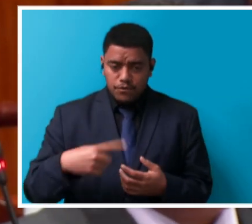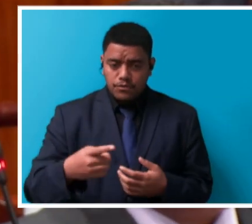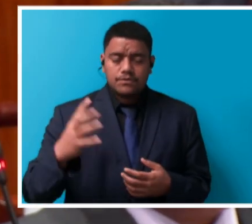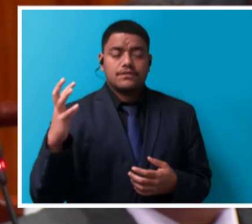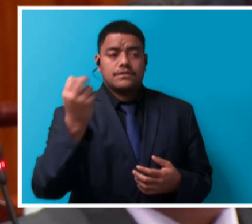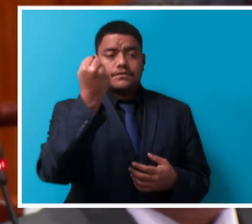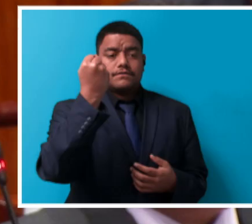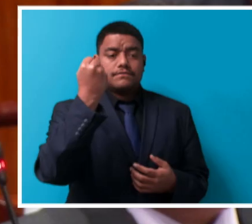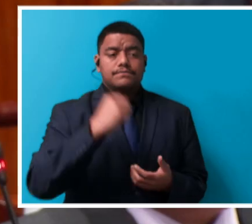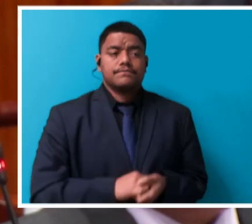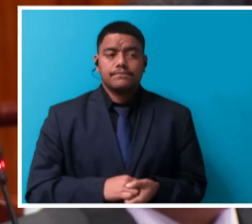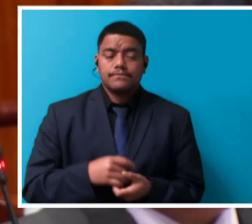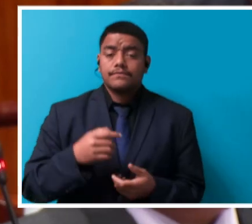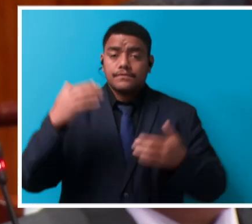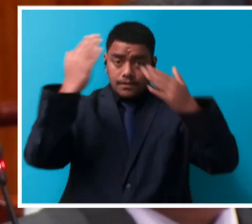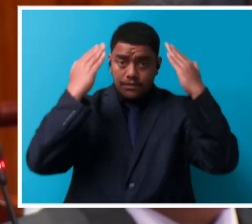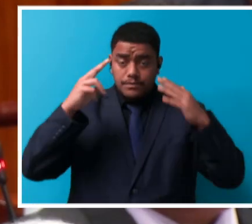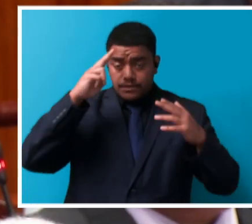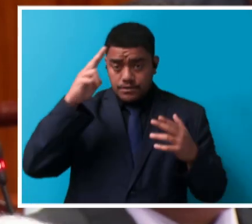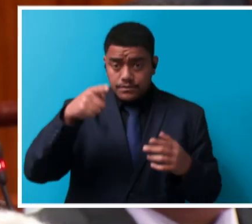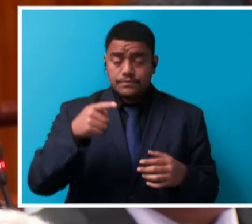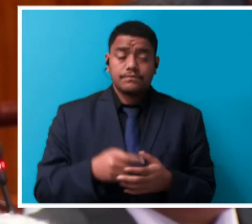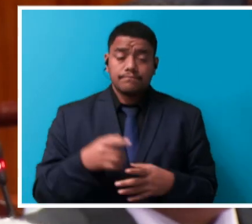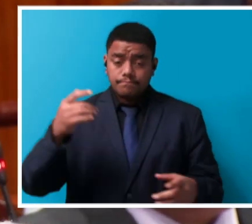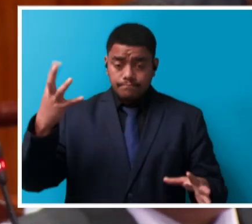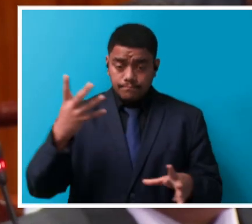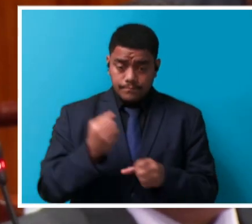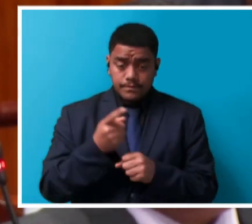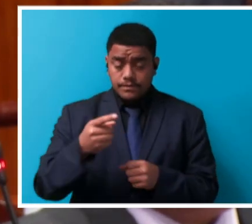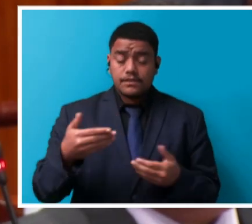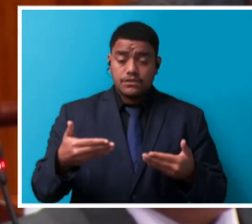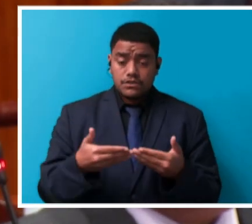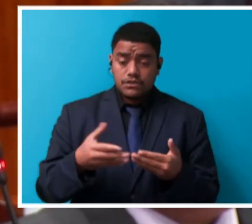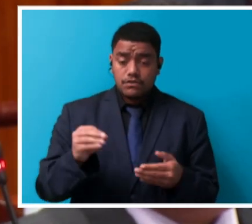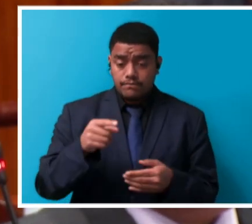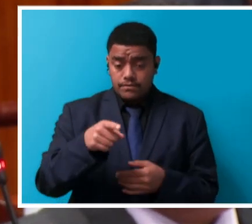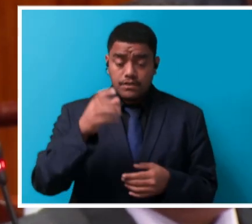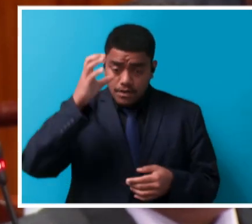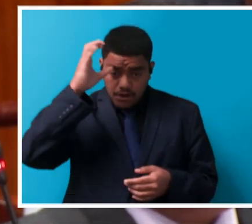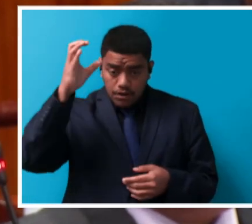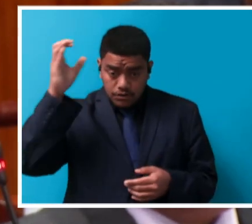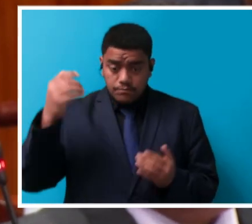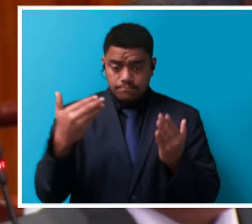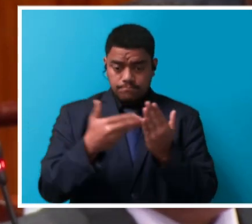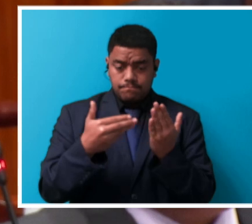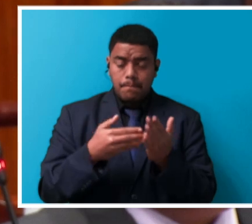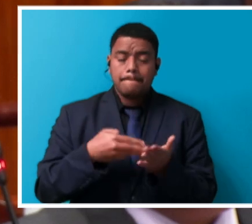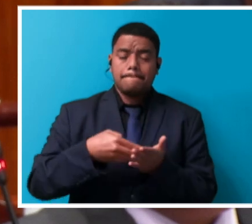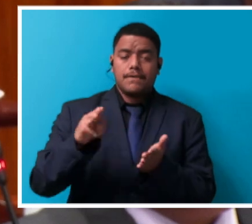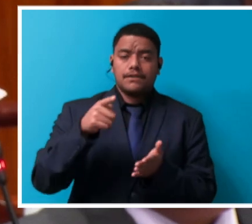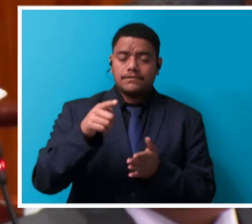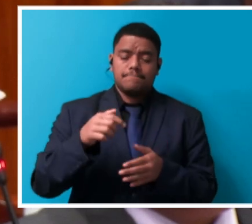successful. Mr. Speaker, sir, in summary, the introduction of these country liaison officers marks a major